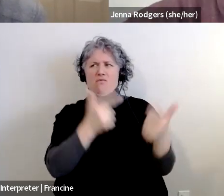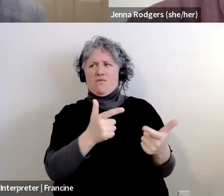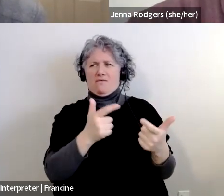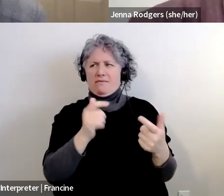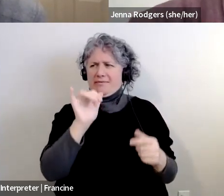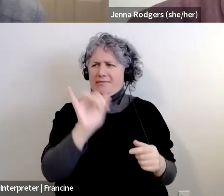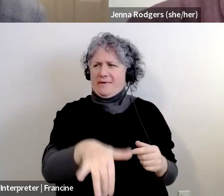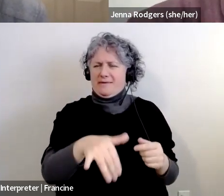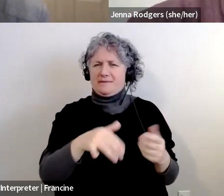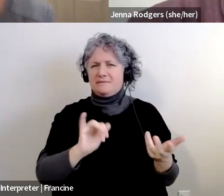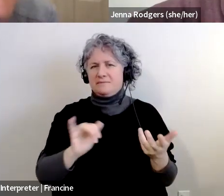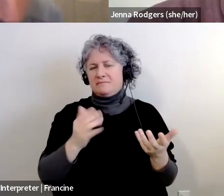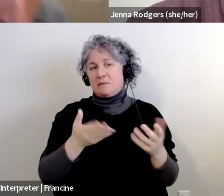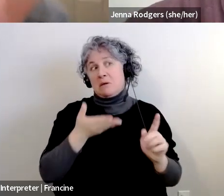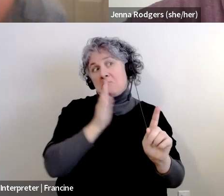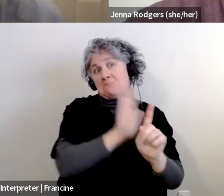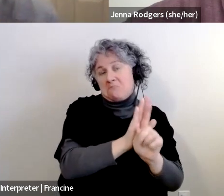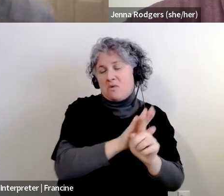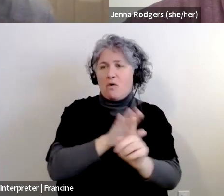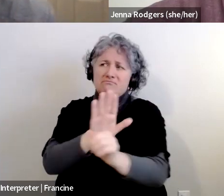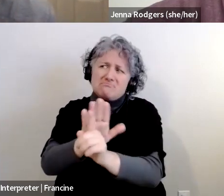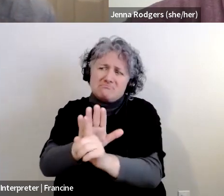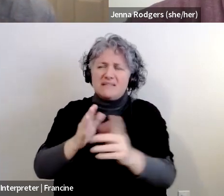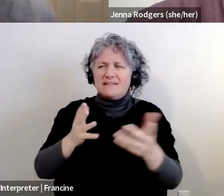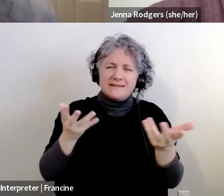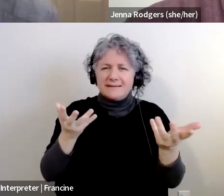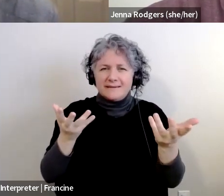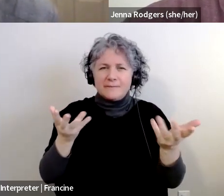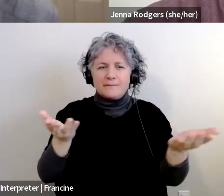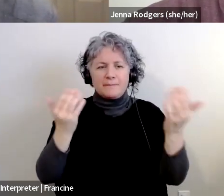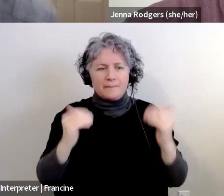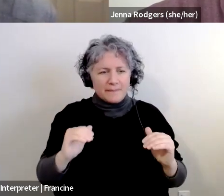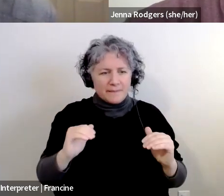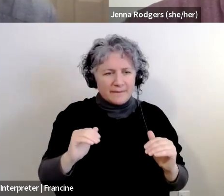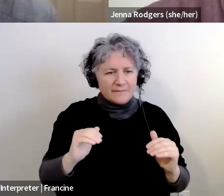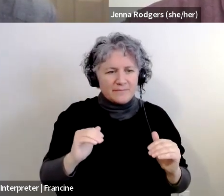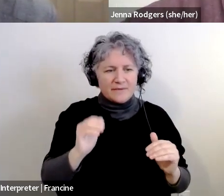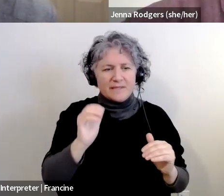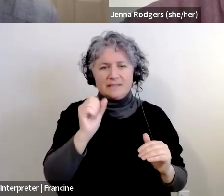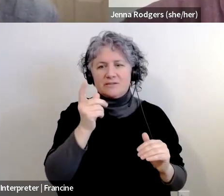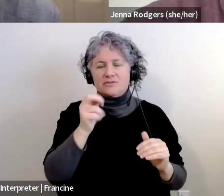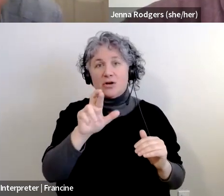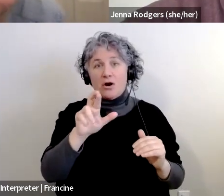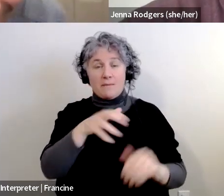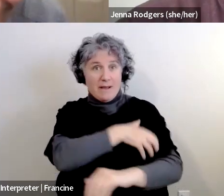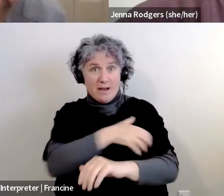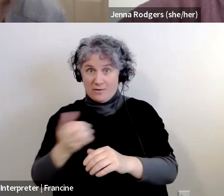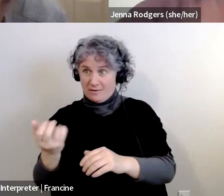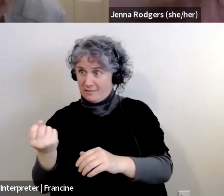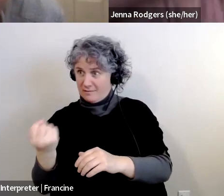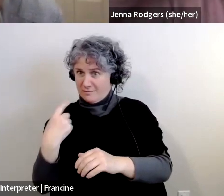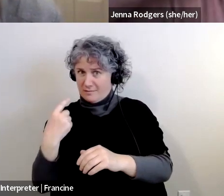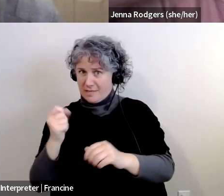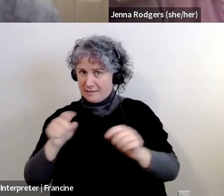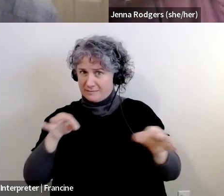up the pyramid. Could star power be explained? Yeah, probably. We went